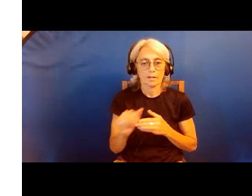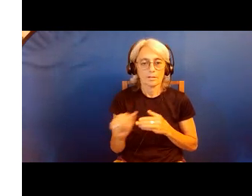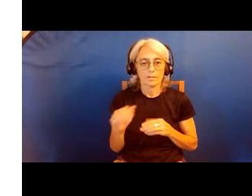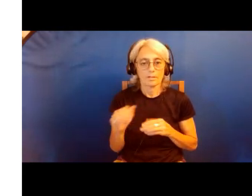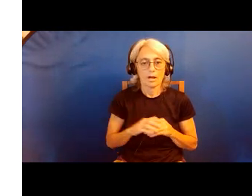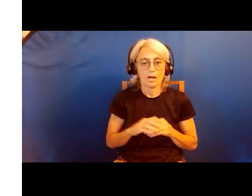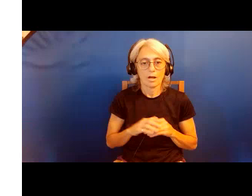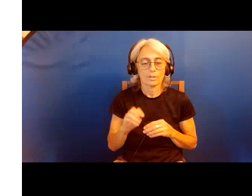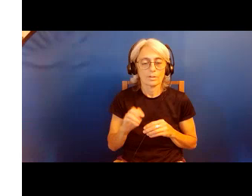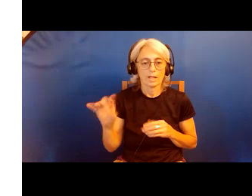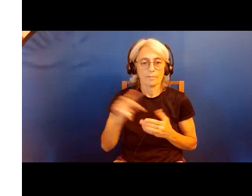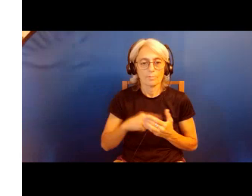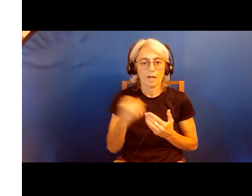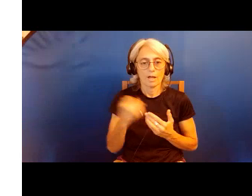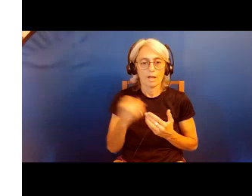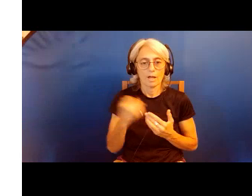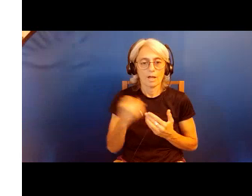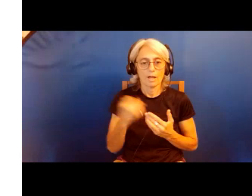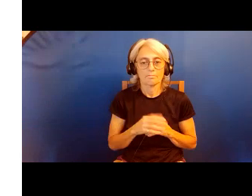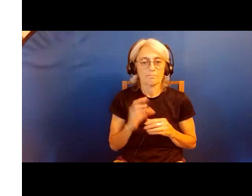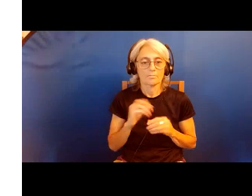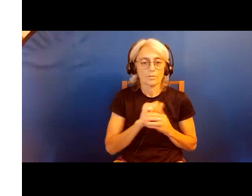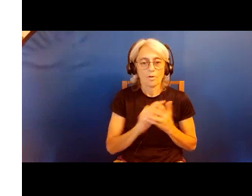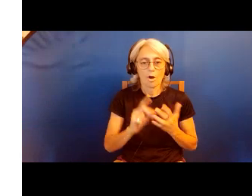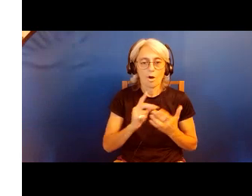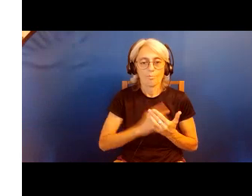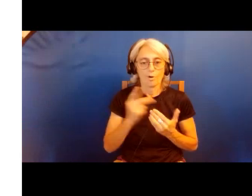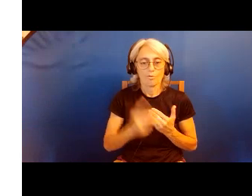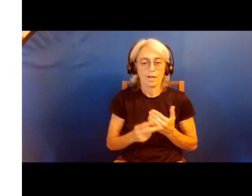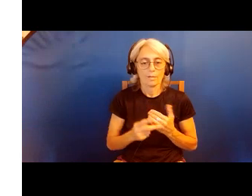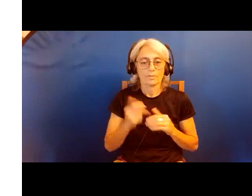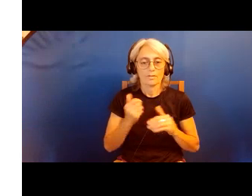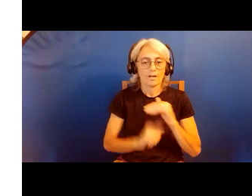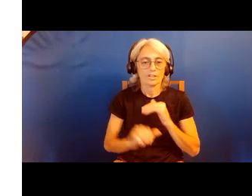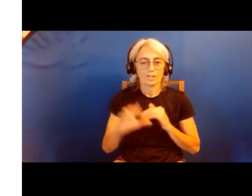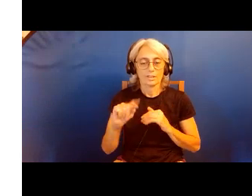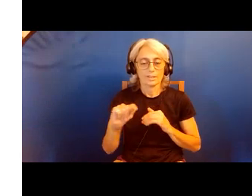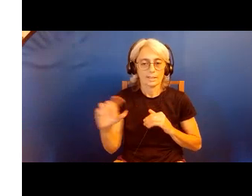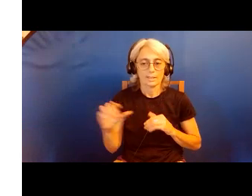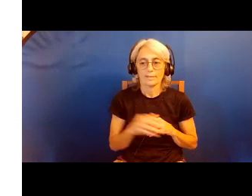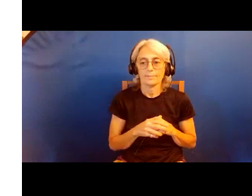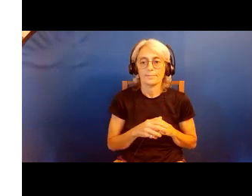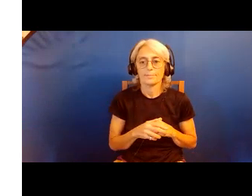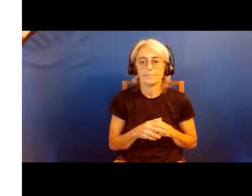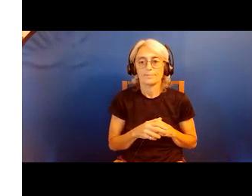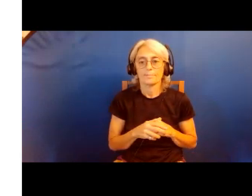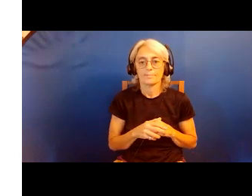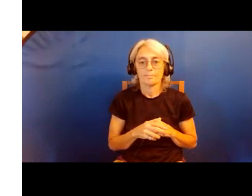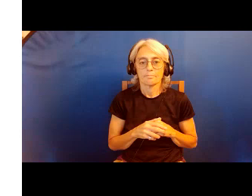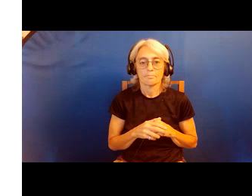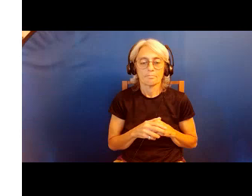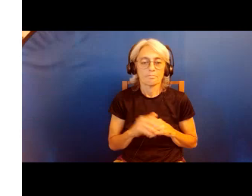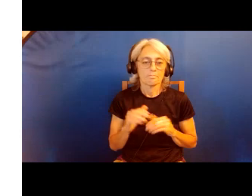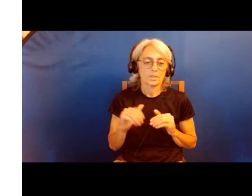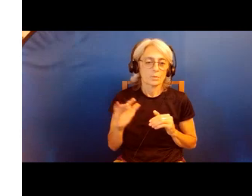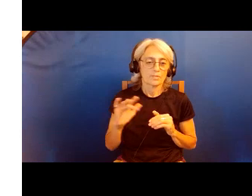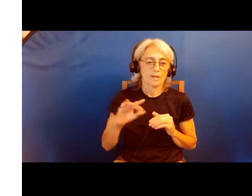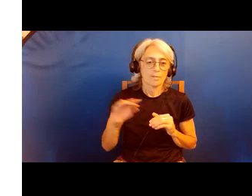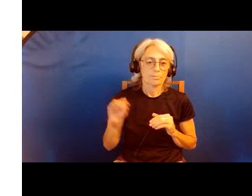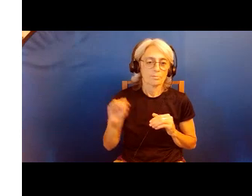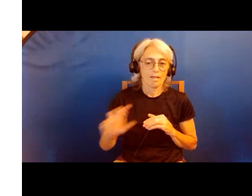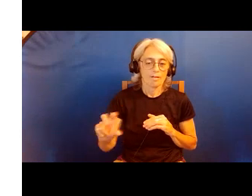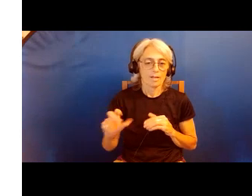projects across all programs within the CTC's purview. That represents just under 25% allocated. We're about a